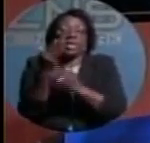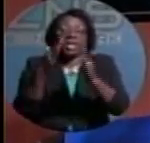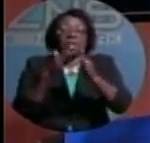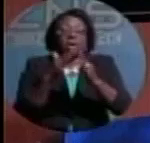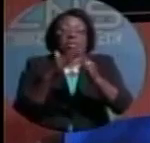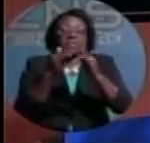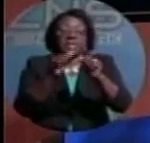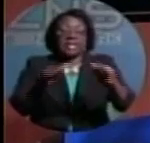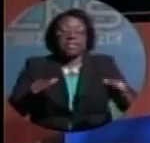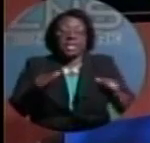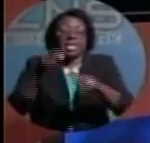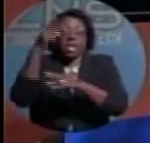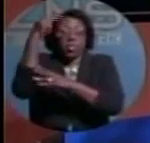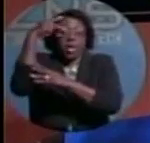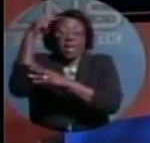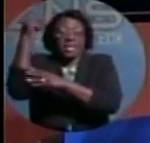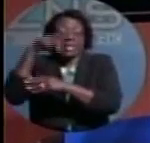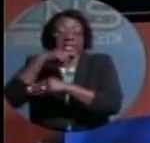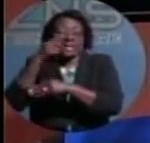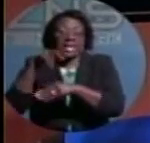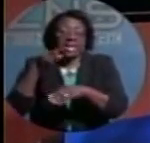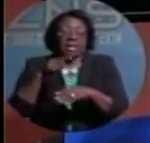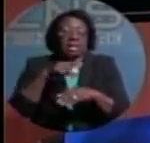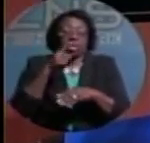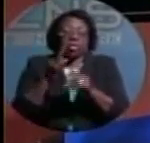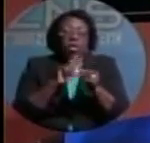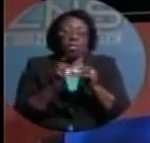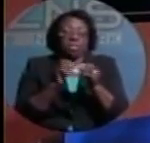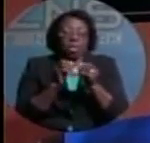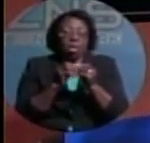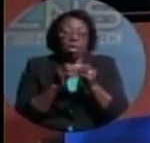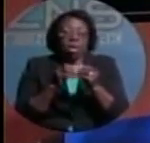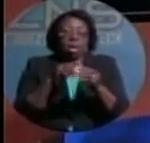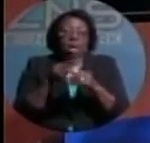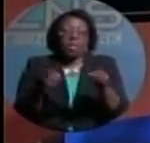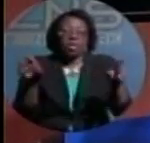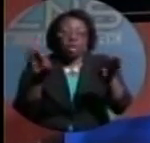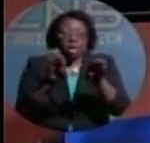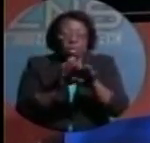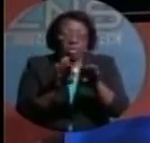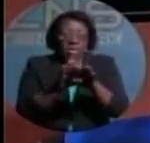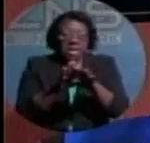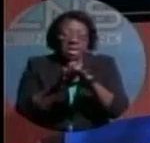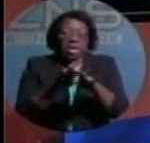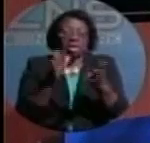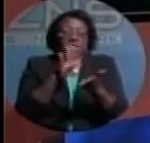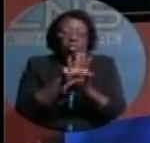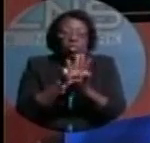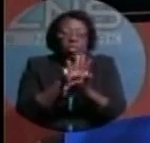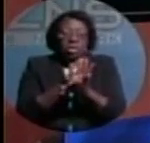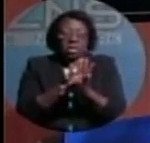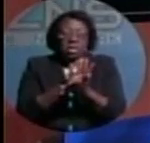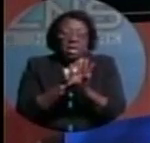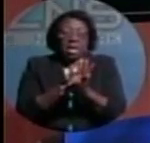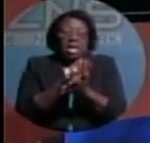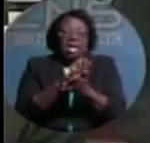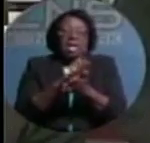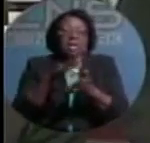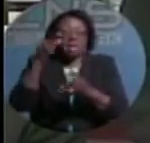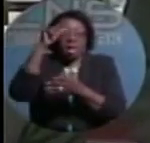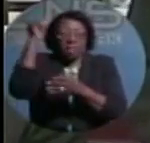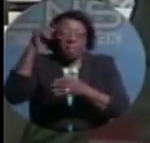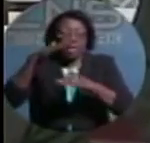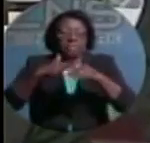Minister also issued advisories on closures at government schools and at government offices.